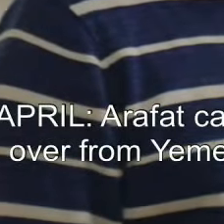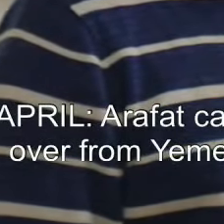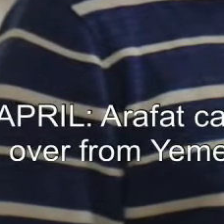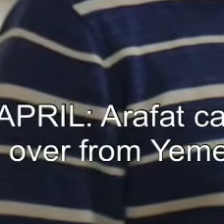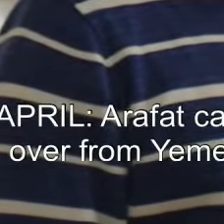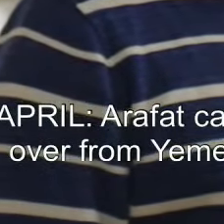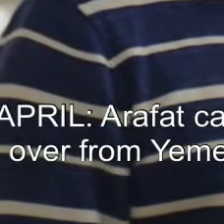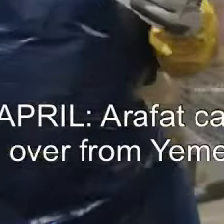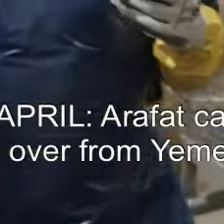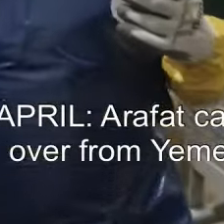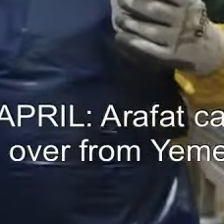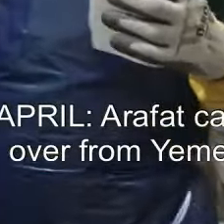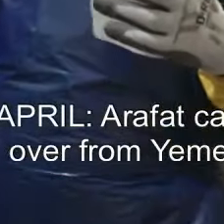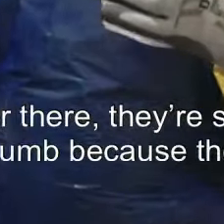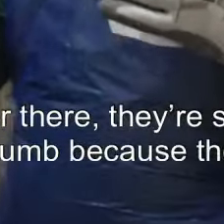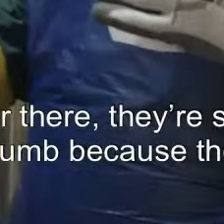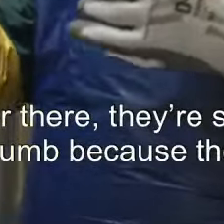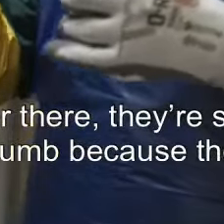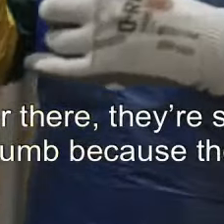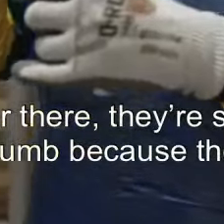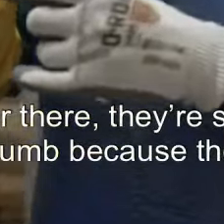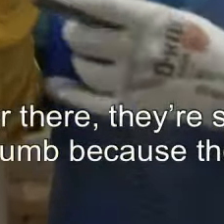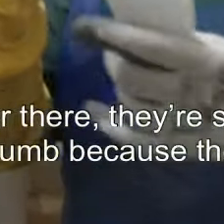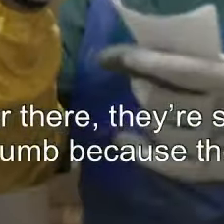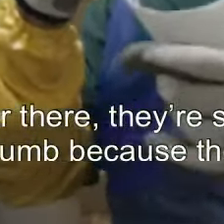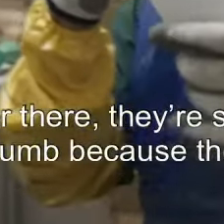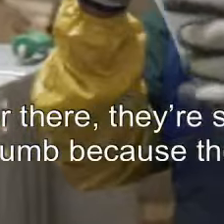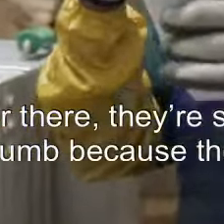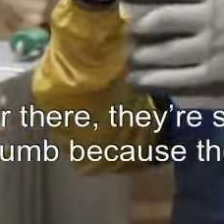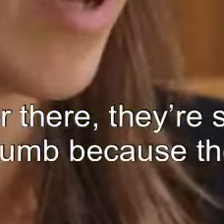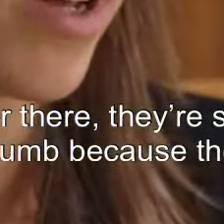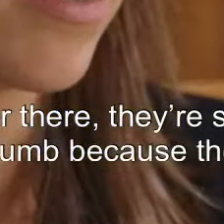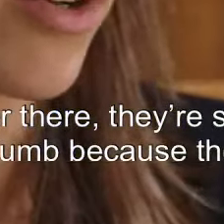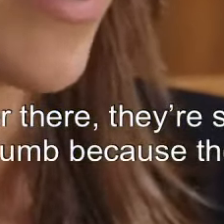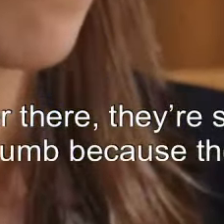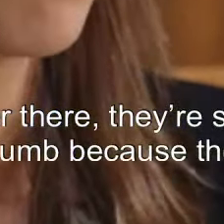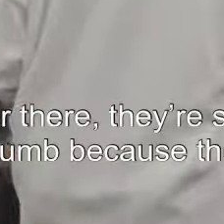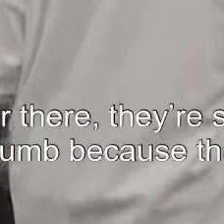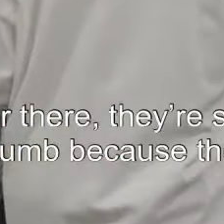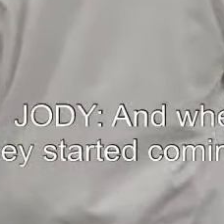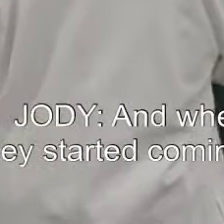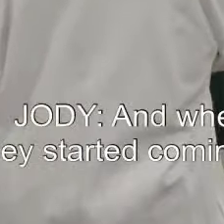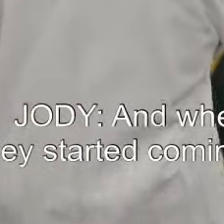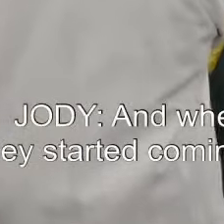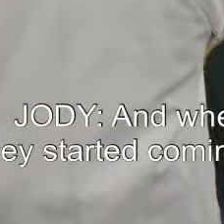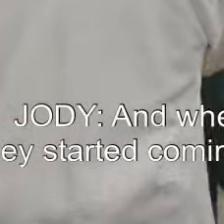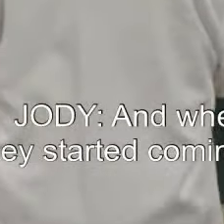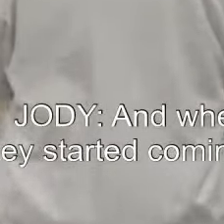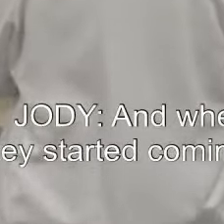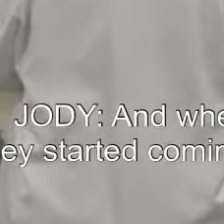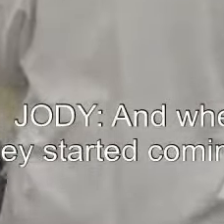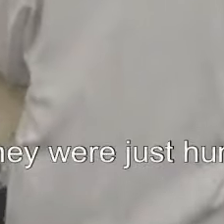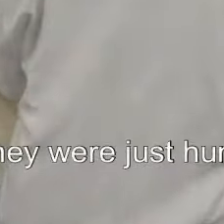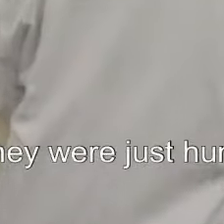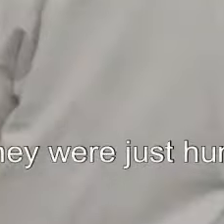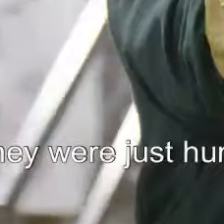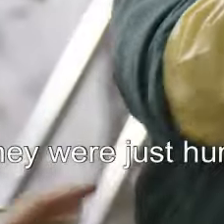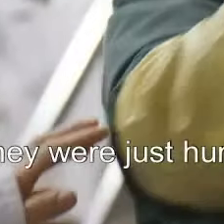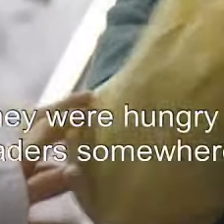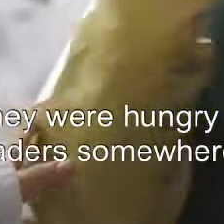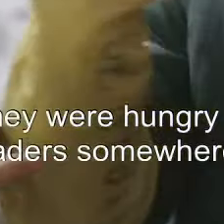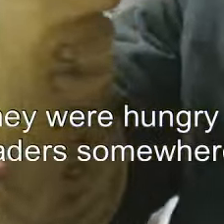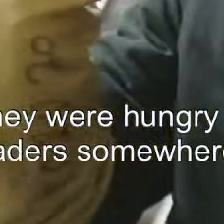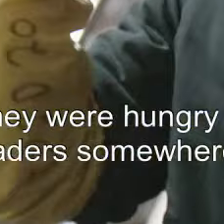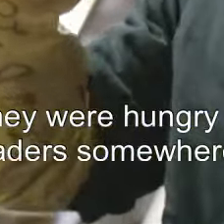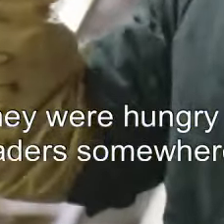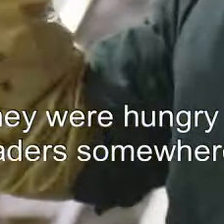Arafat came over from Yemen. Over there, they're seen as being dumb because they're deaf. And when they started coming in, they were just hungry.